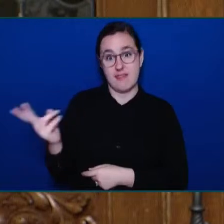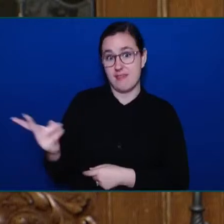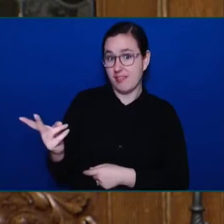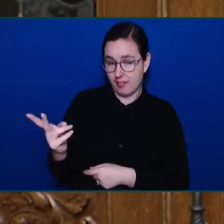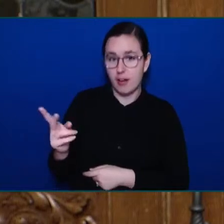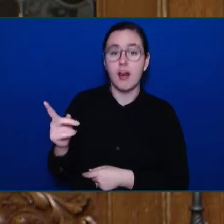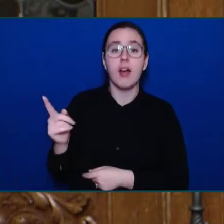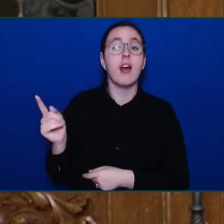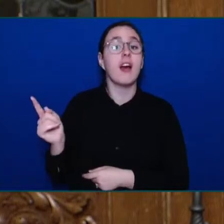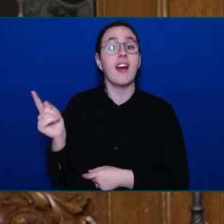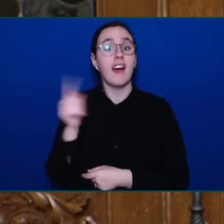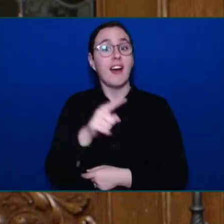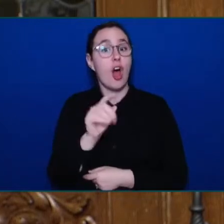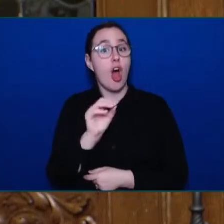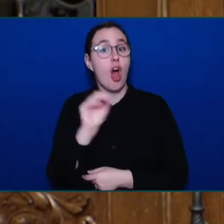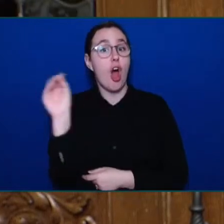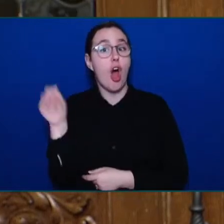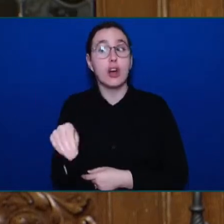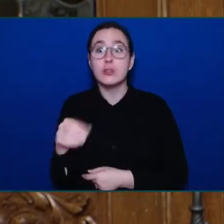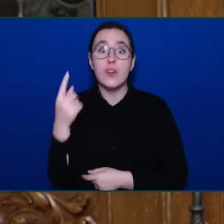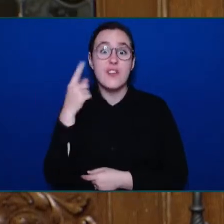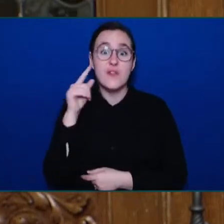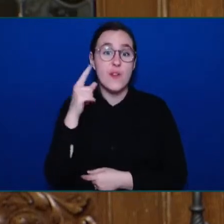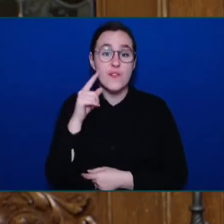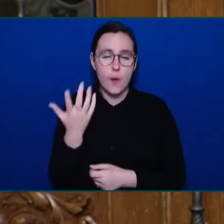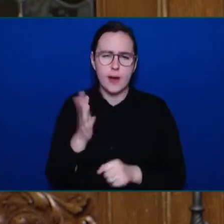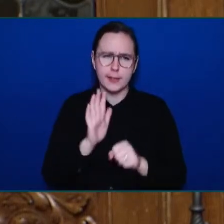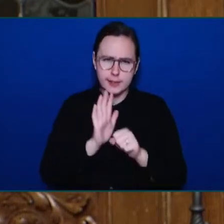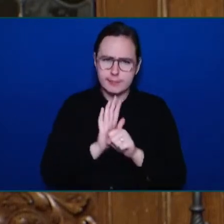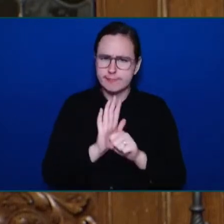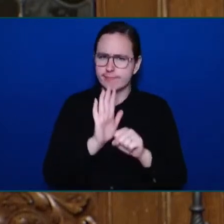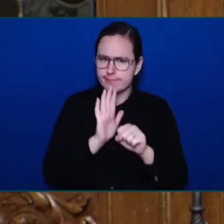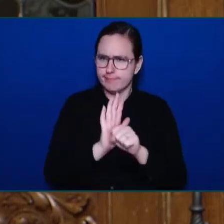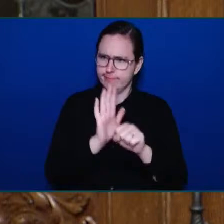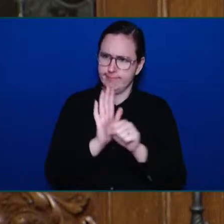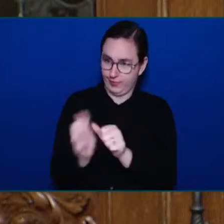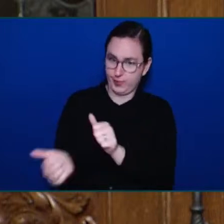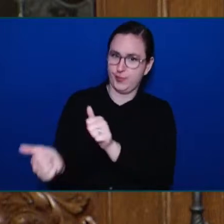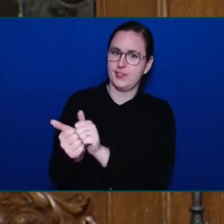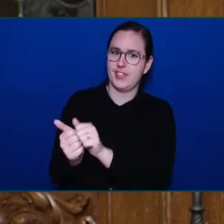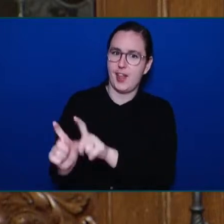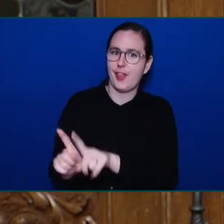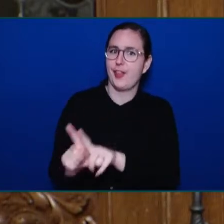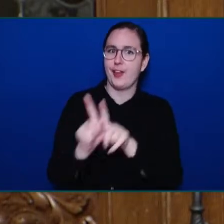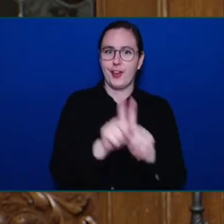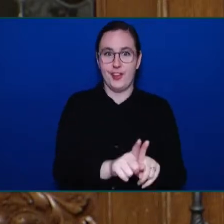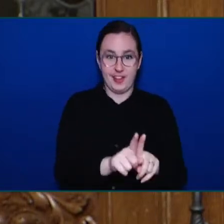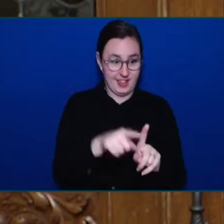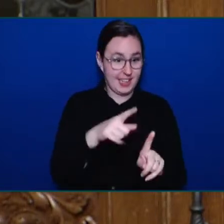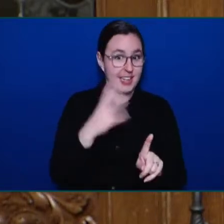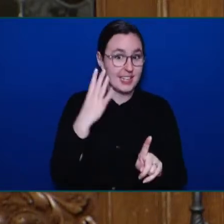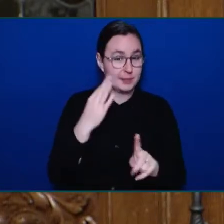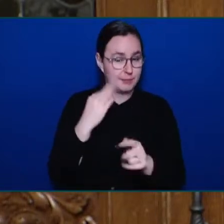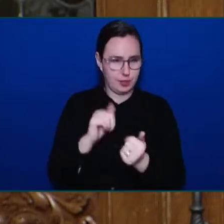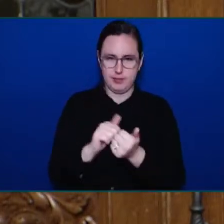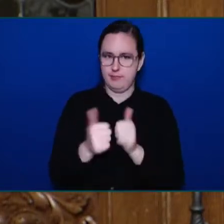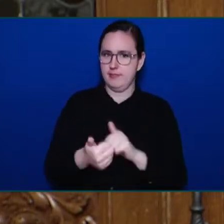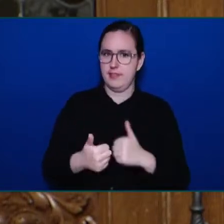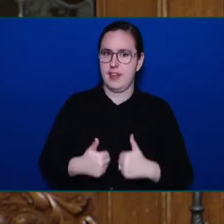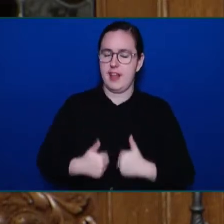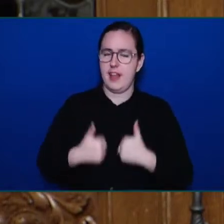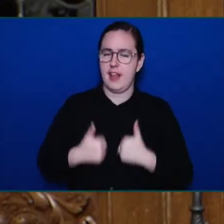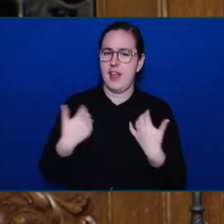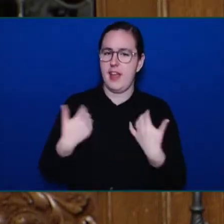and it changed my life. She is the reason I entered politics. She has supported me through the